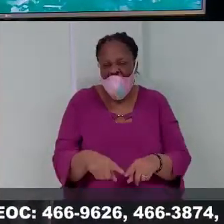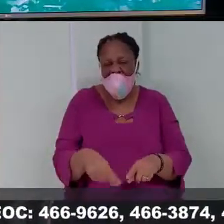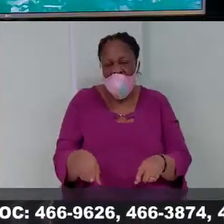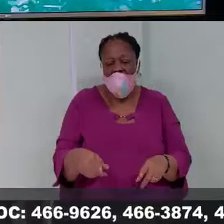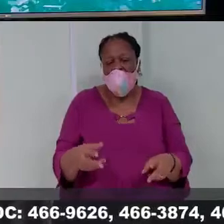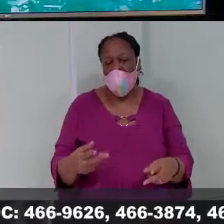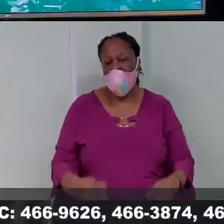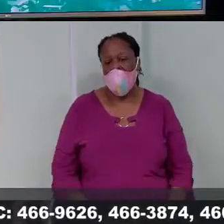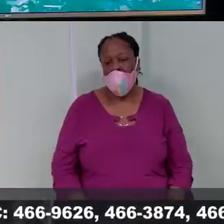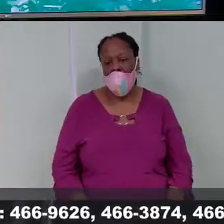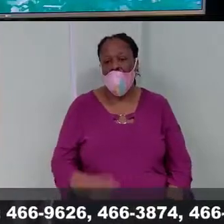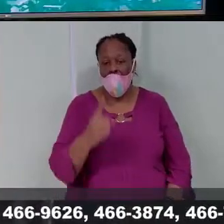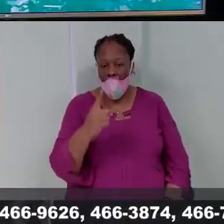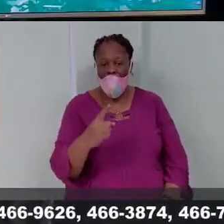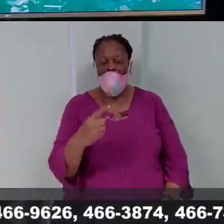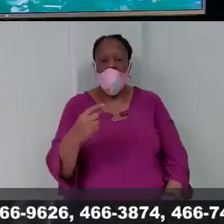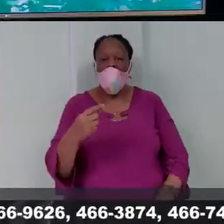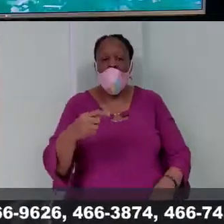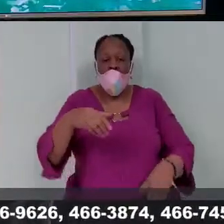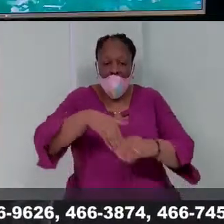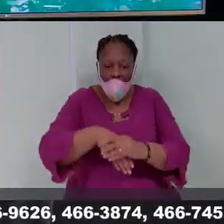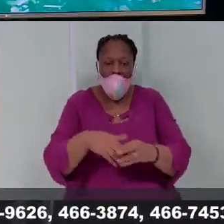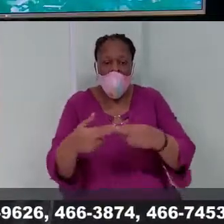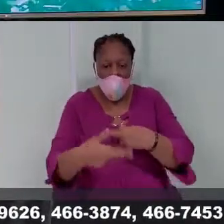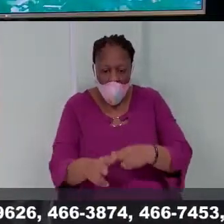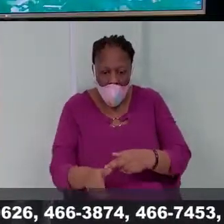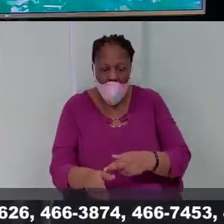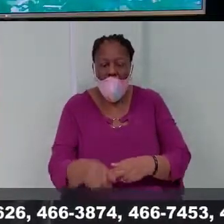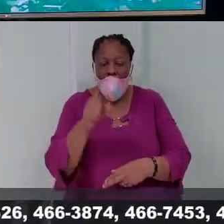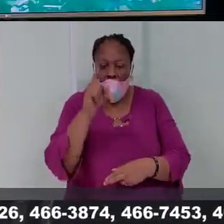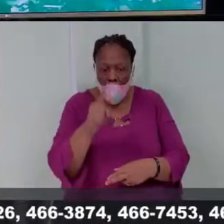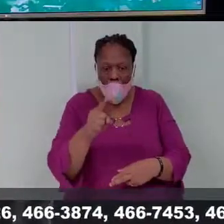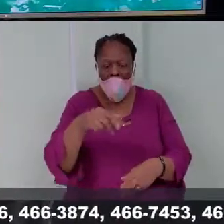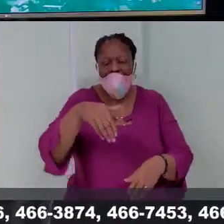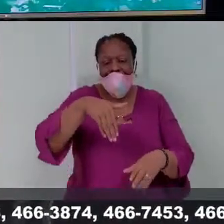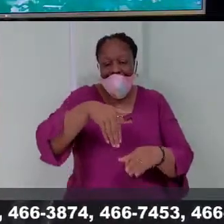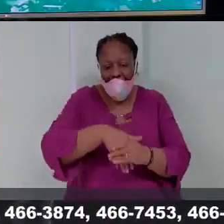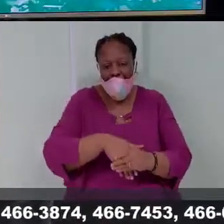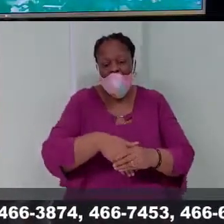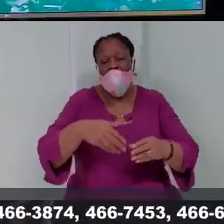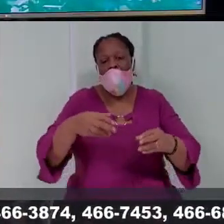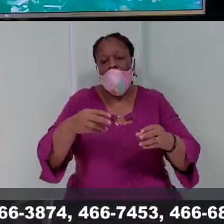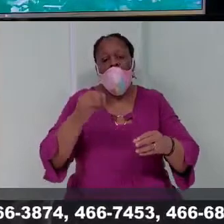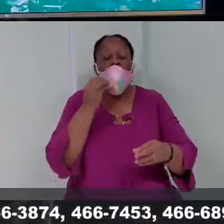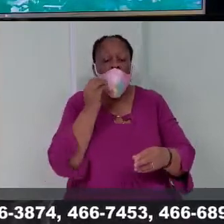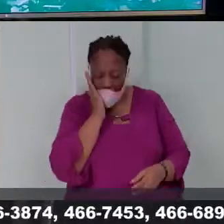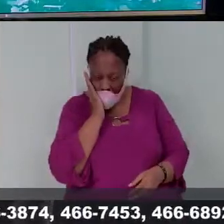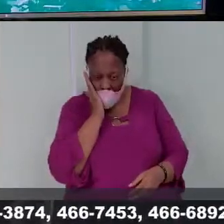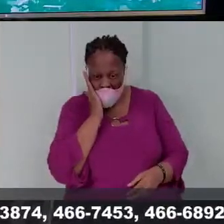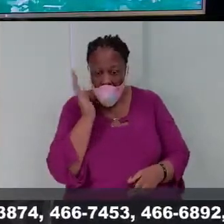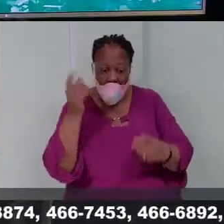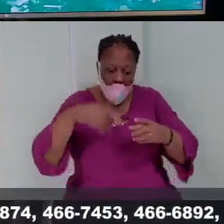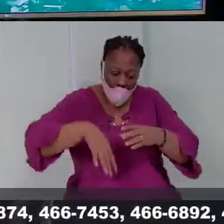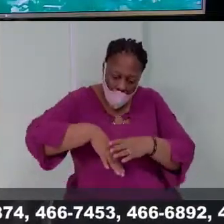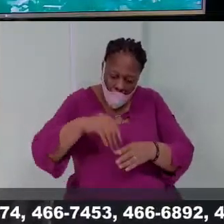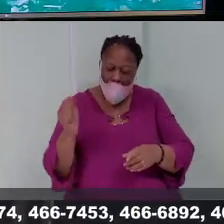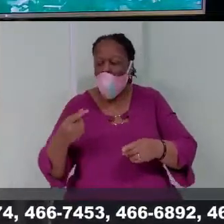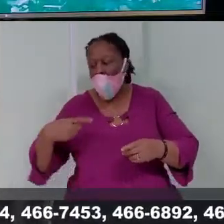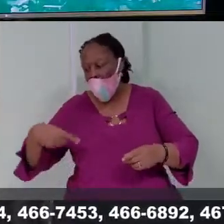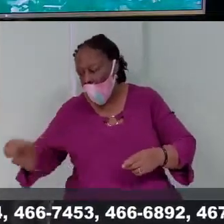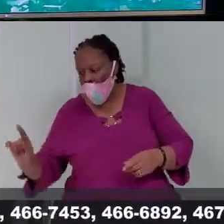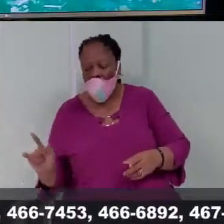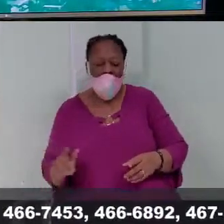I figure, that's the little bit of confusion, the individual wants some clarity on. Thank you.